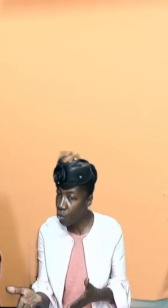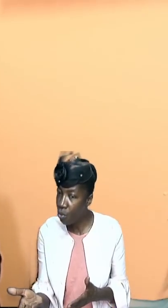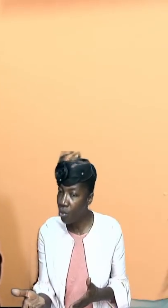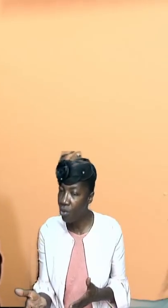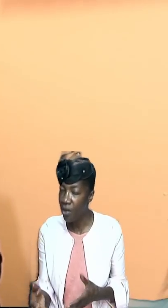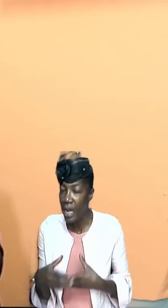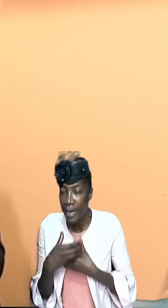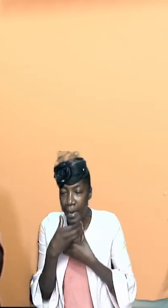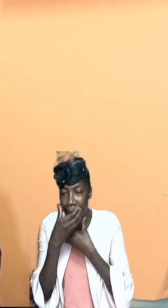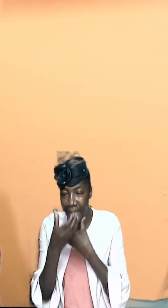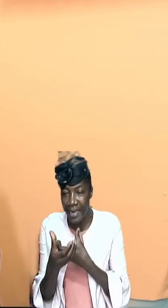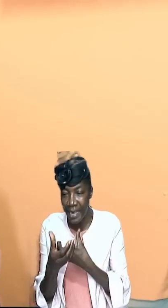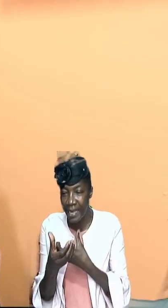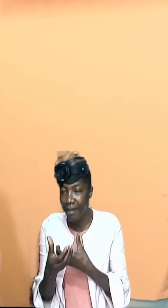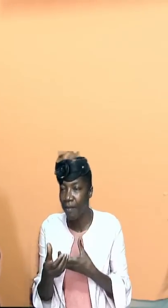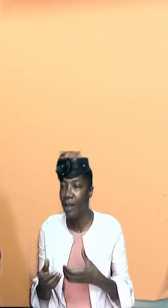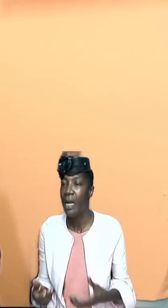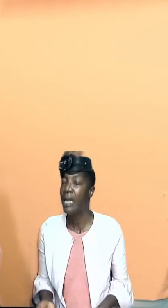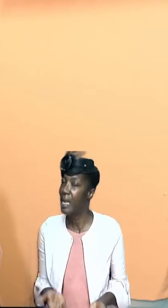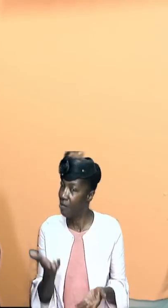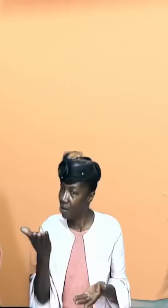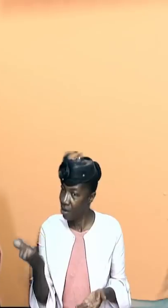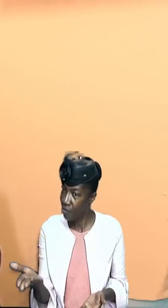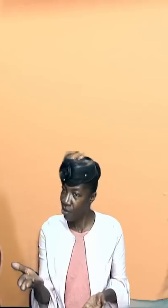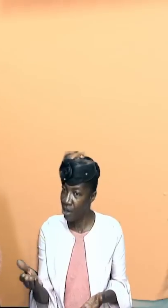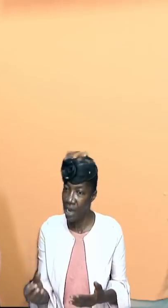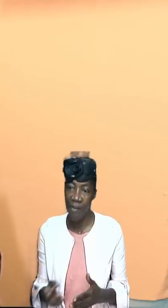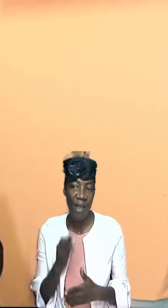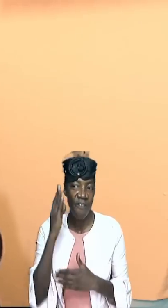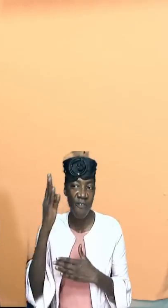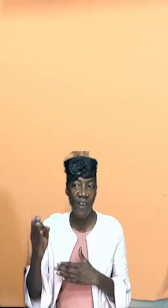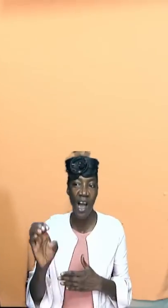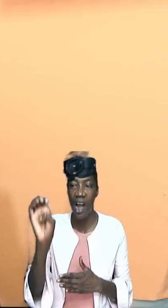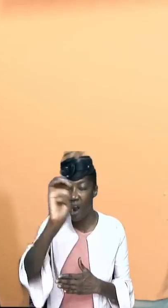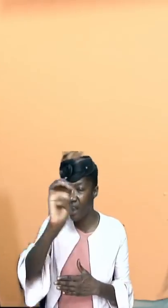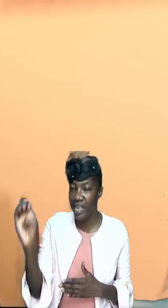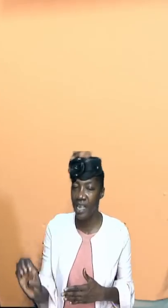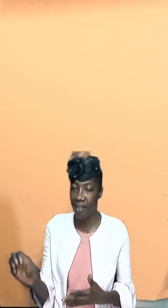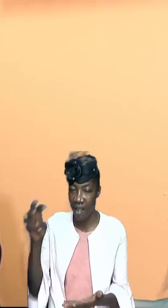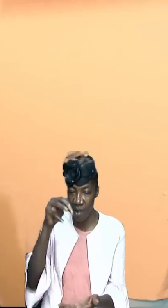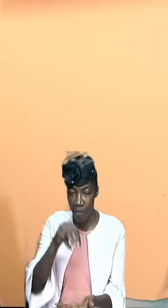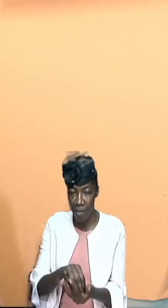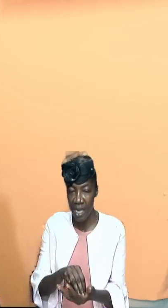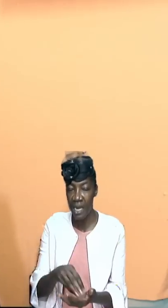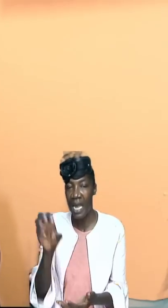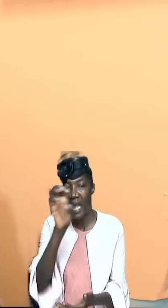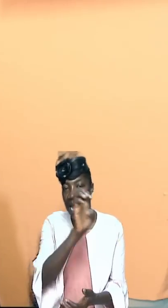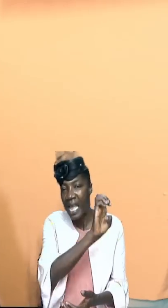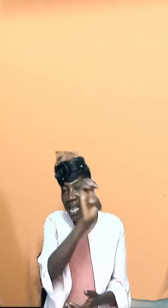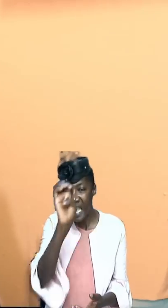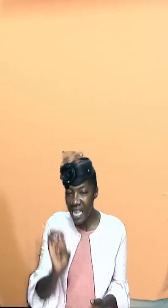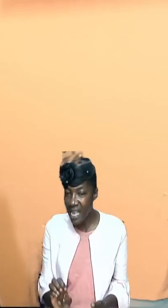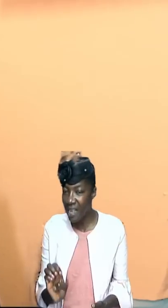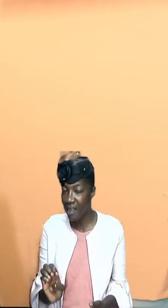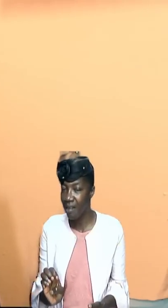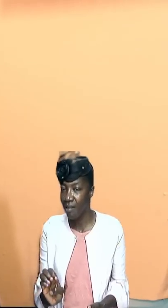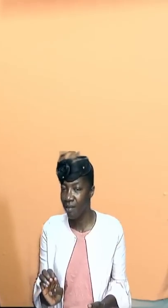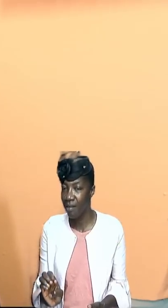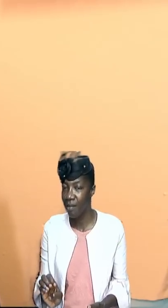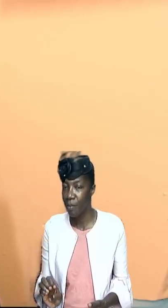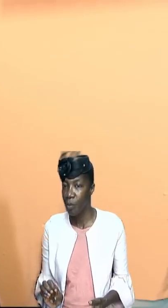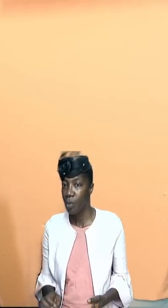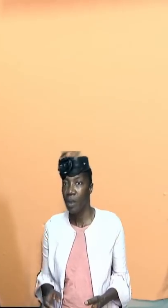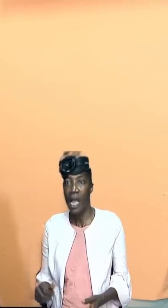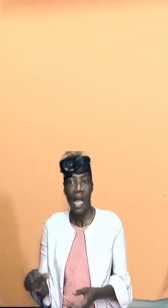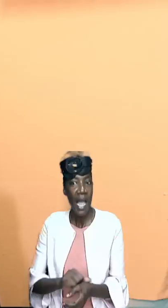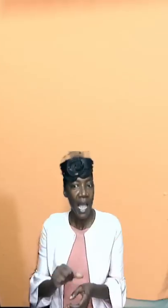with a certain look being in between, because you have the Far East, you have the Mid East. And notice that everybody that is in the Mid East look